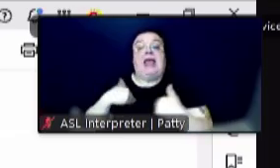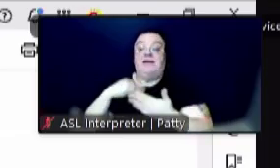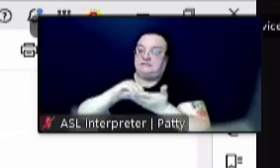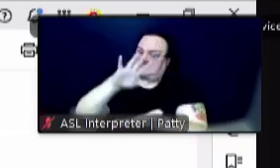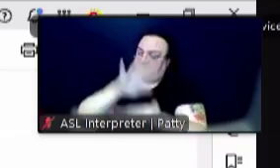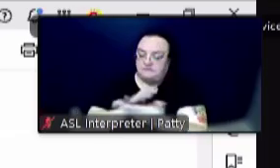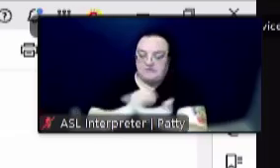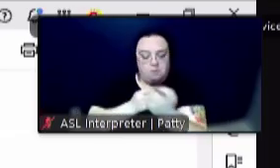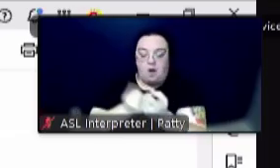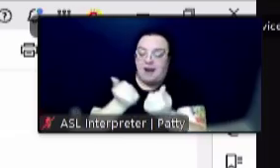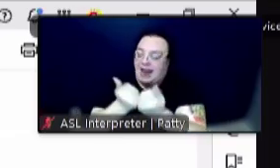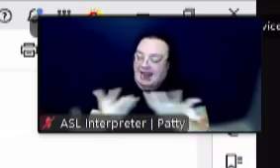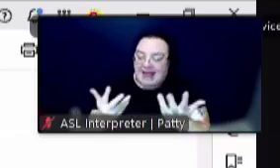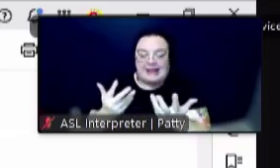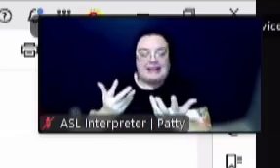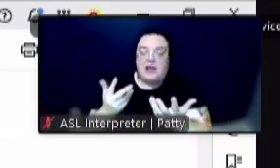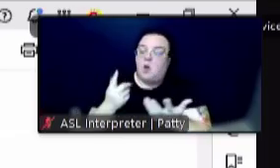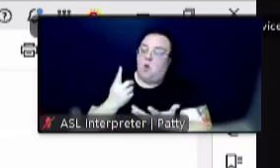that we spend.